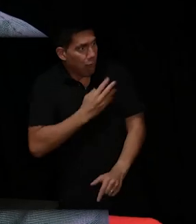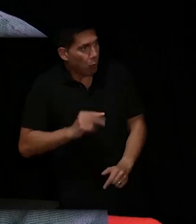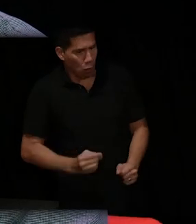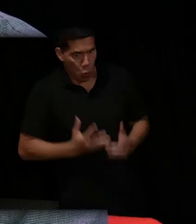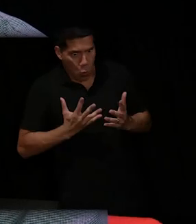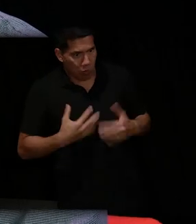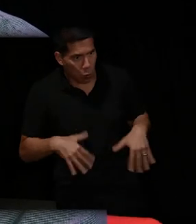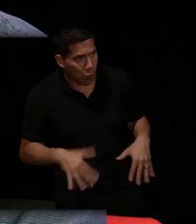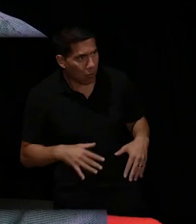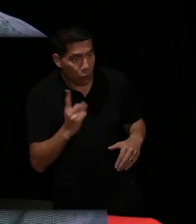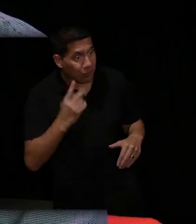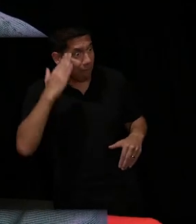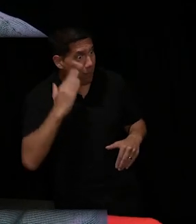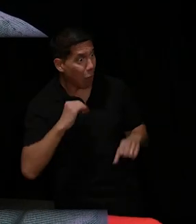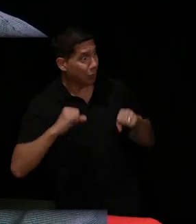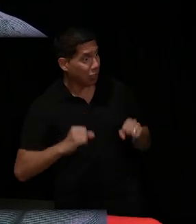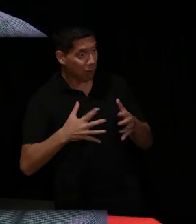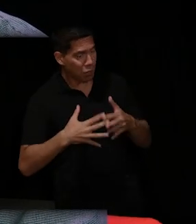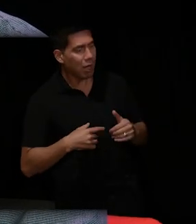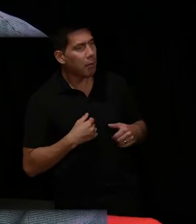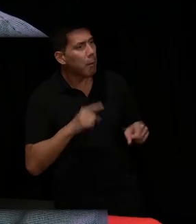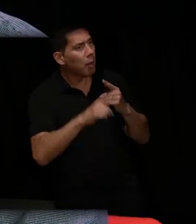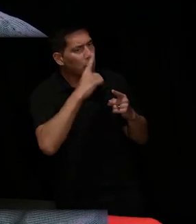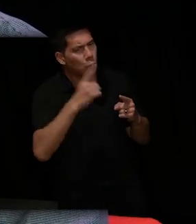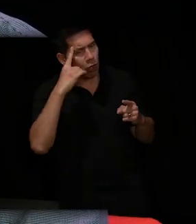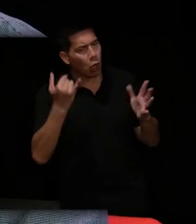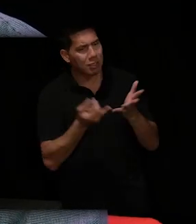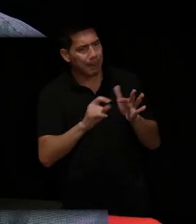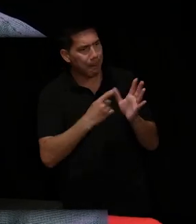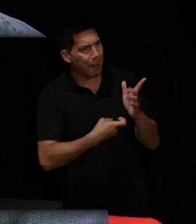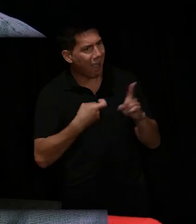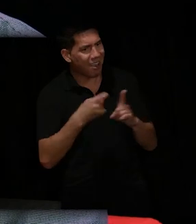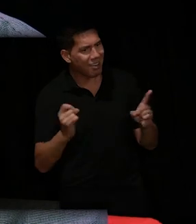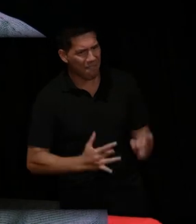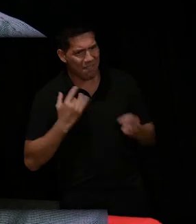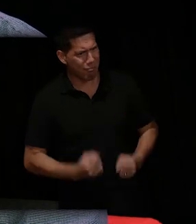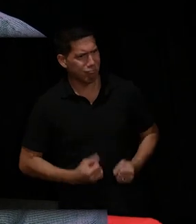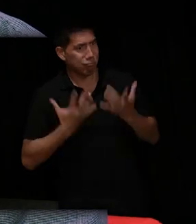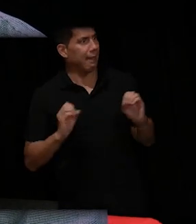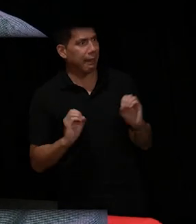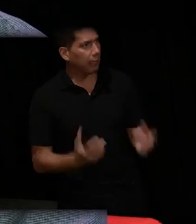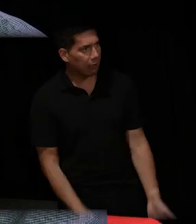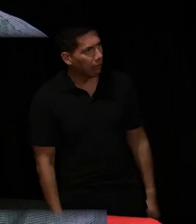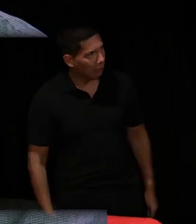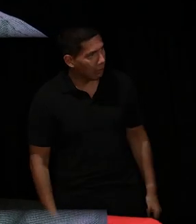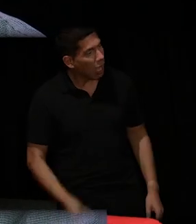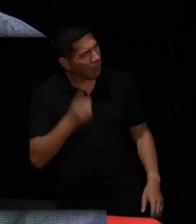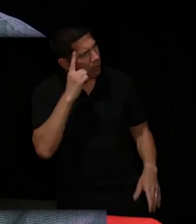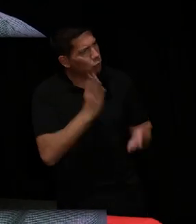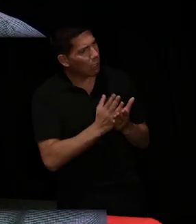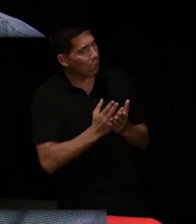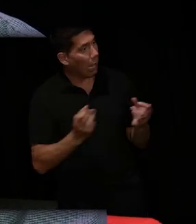States, but a lot of people didn't think she had the spark or feel inspired. And I think that that's lazy on their part,